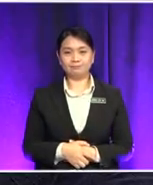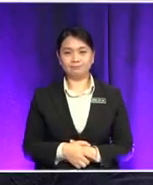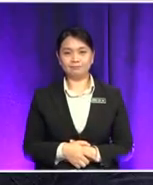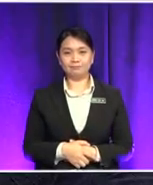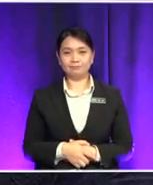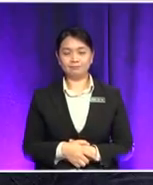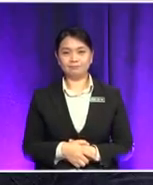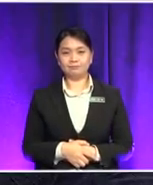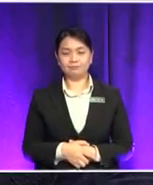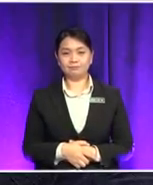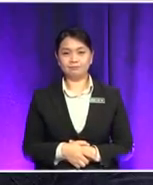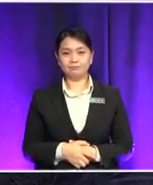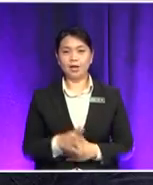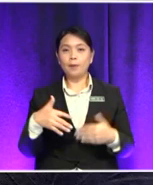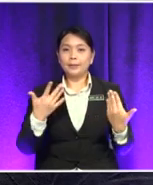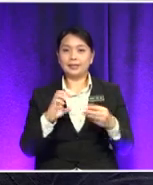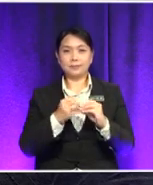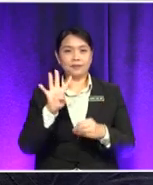Hanif. Yes. Okay, how about number four?